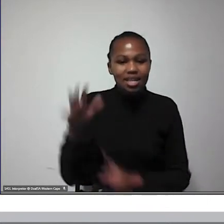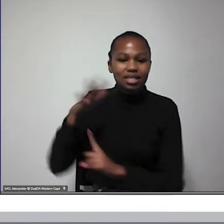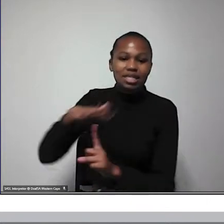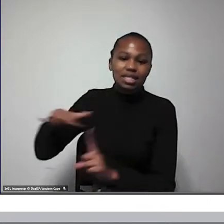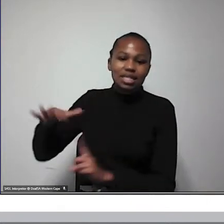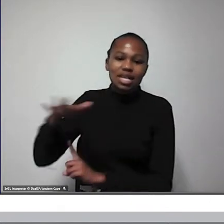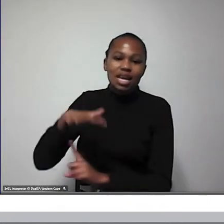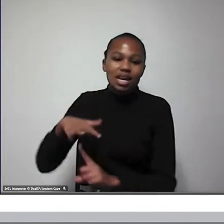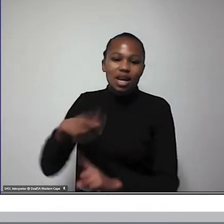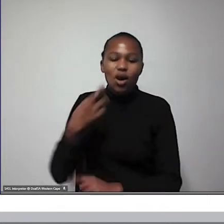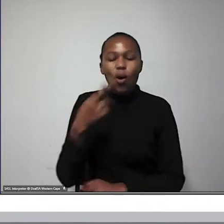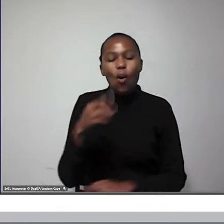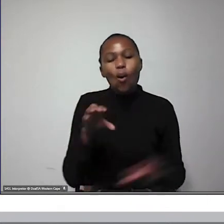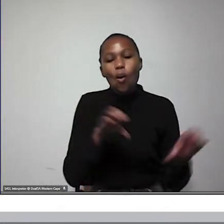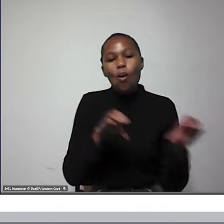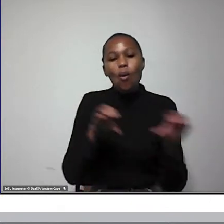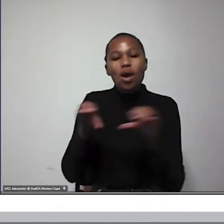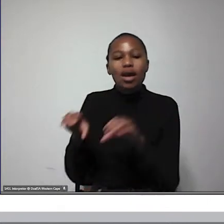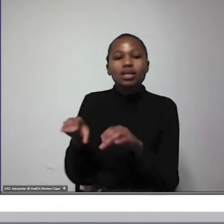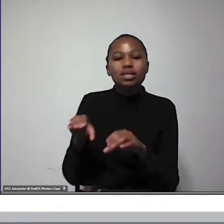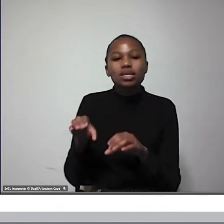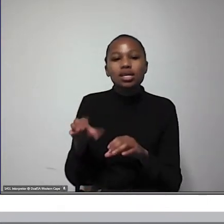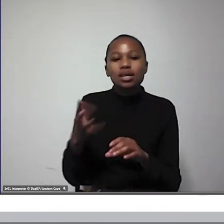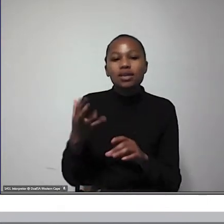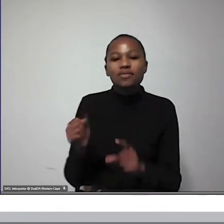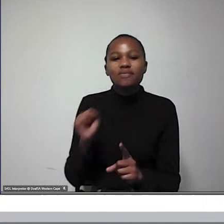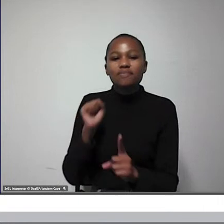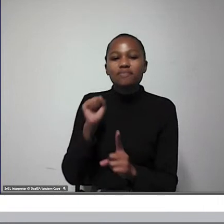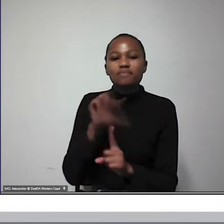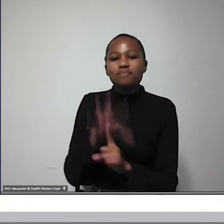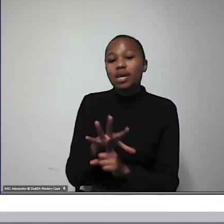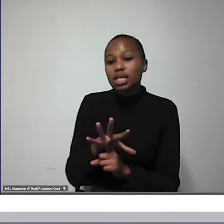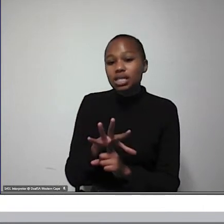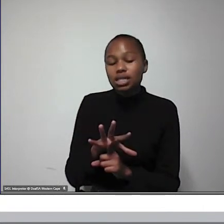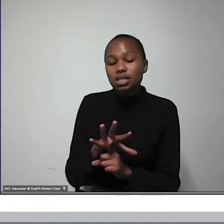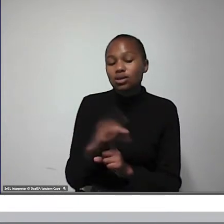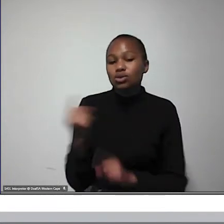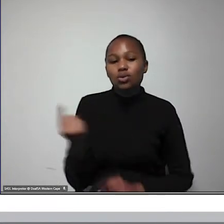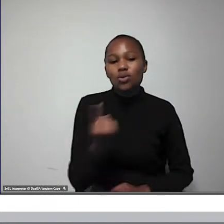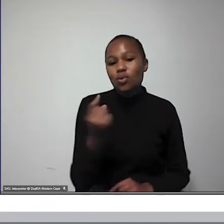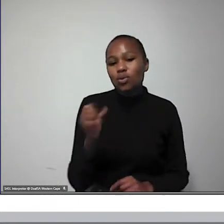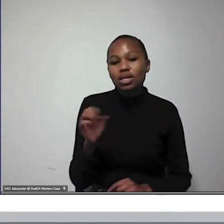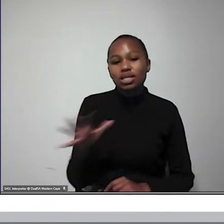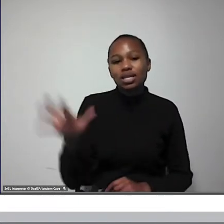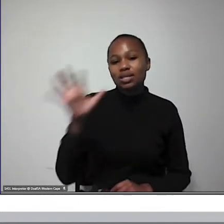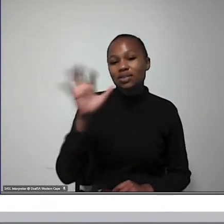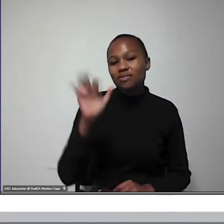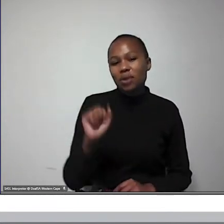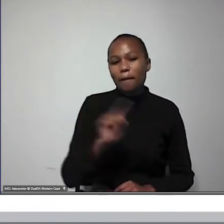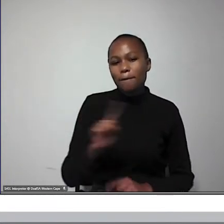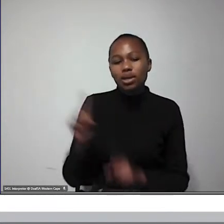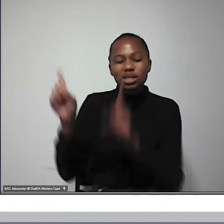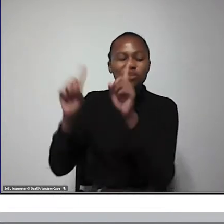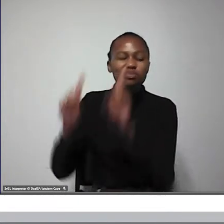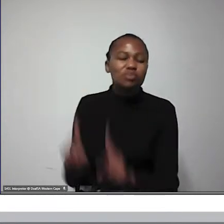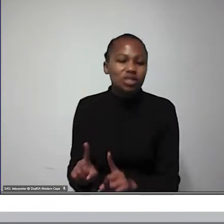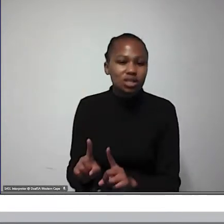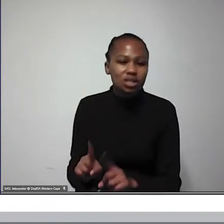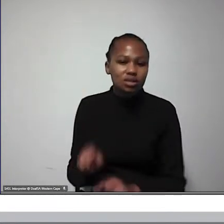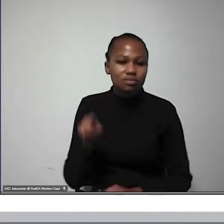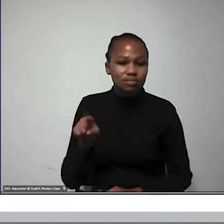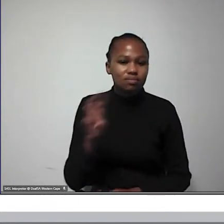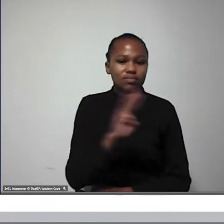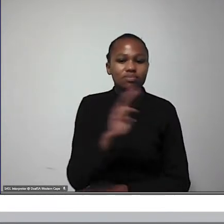act will have a profound impact, not just on South Africa, but especially on the Western Cape, where agriculture is